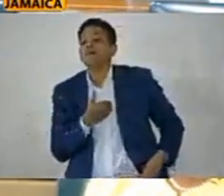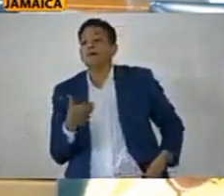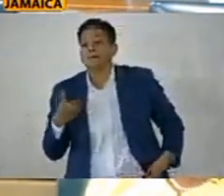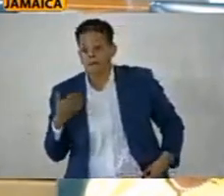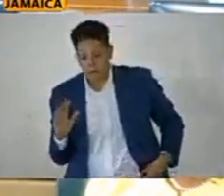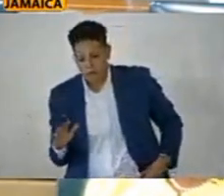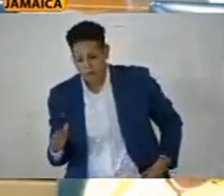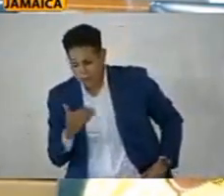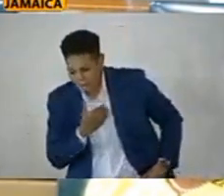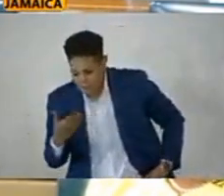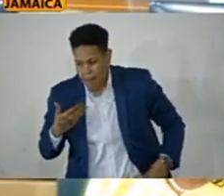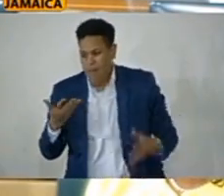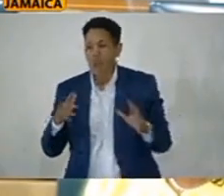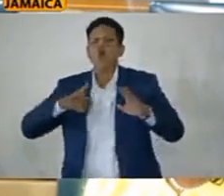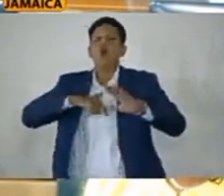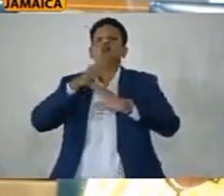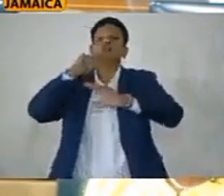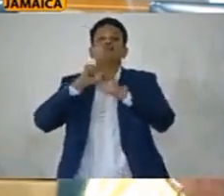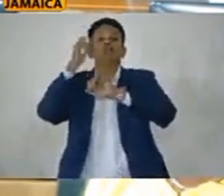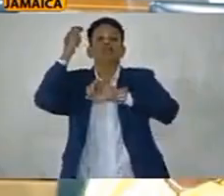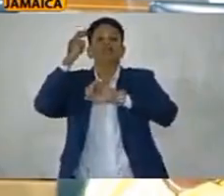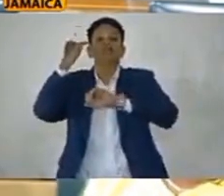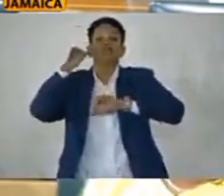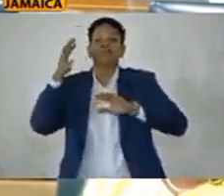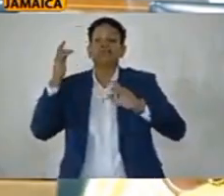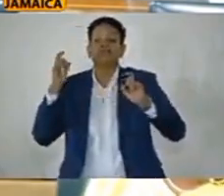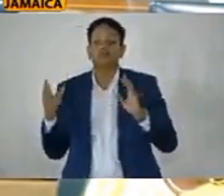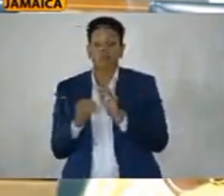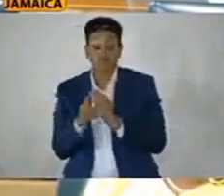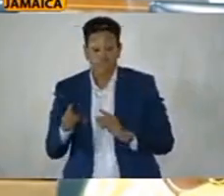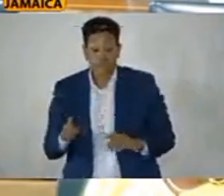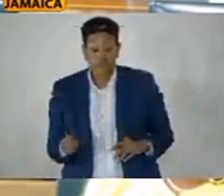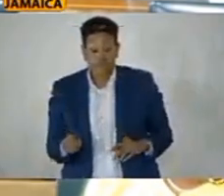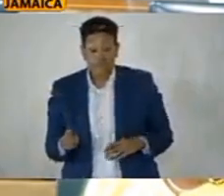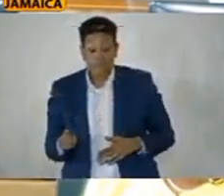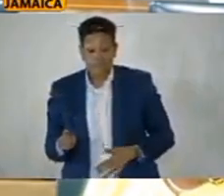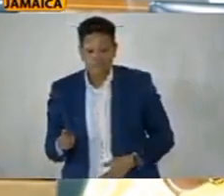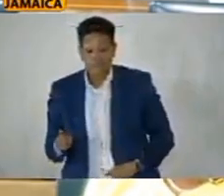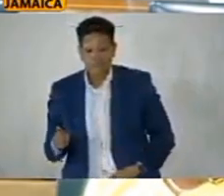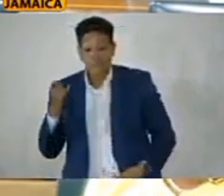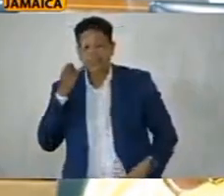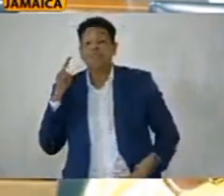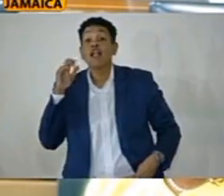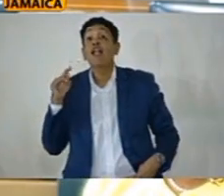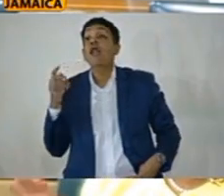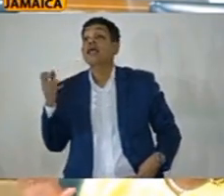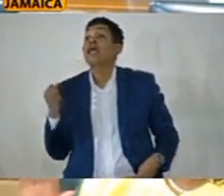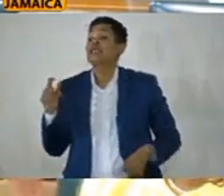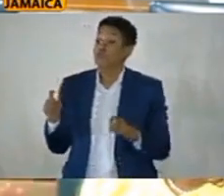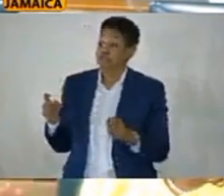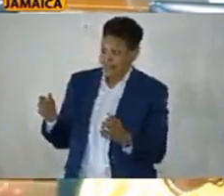allow us to be reasonable. If the Speaker, if the clerk gets the questions